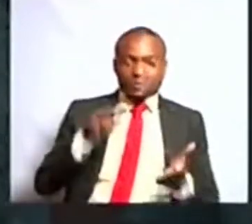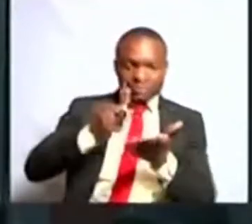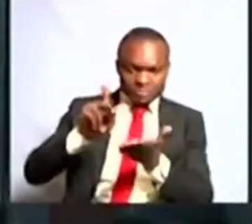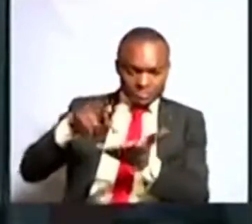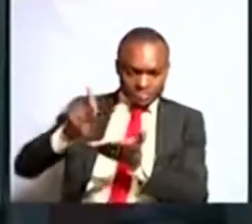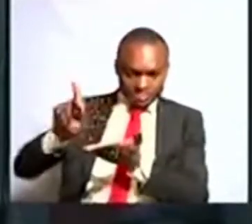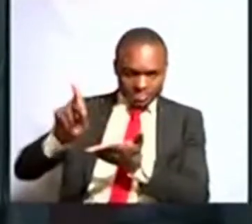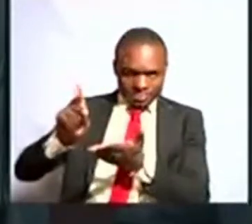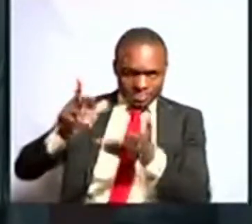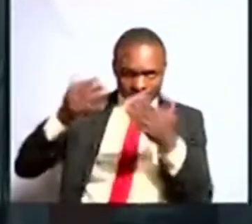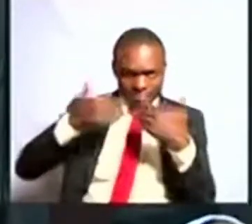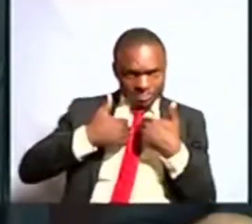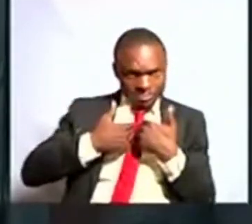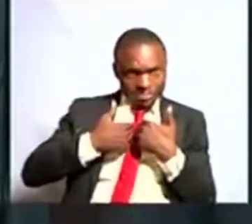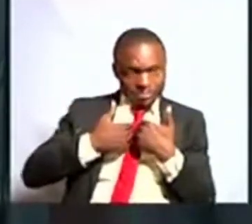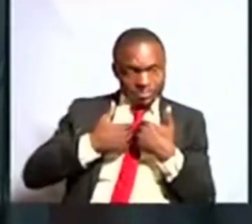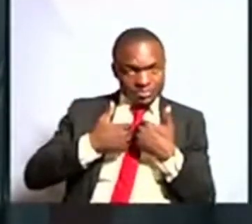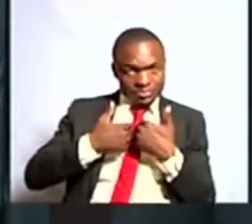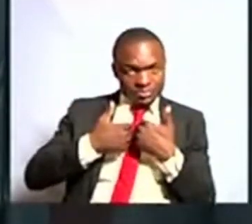payments where we have the